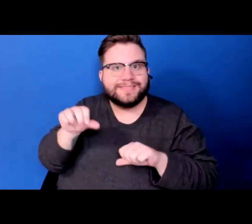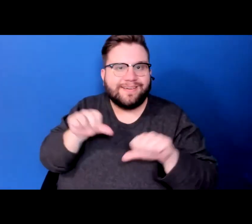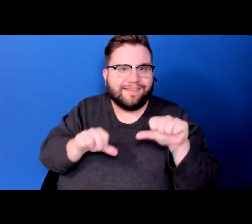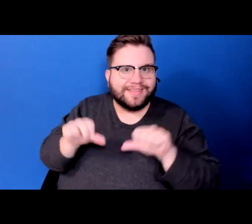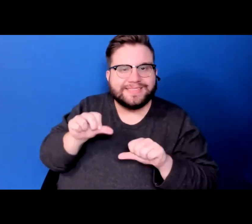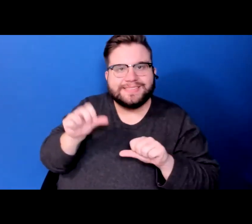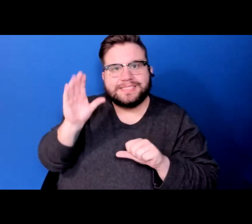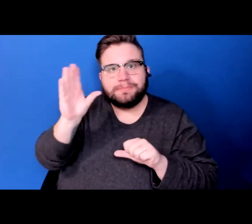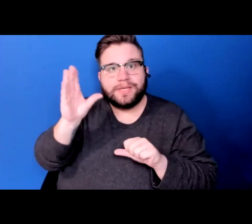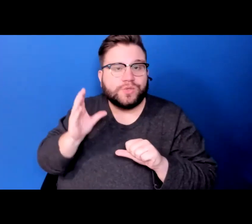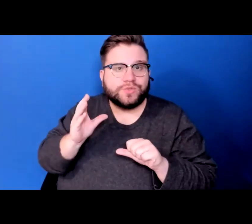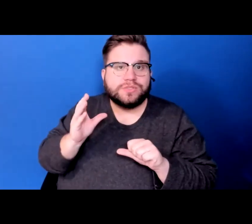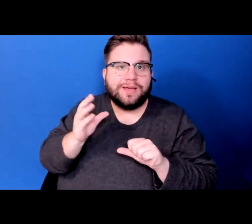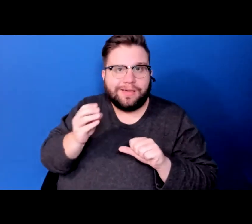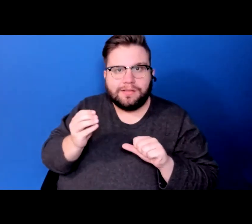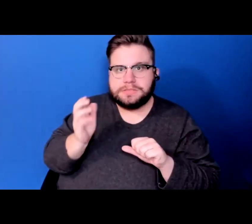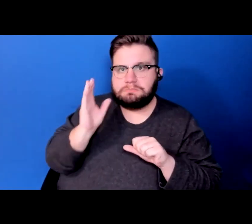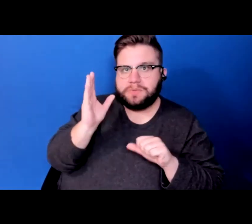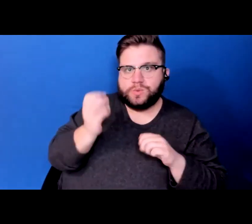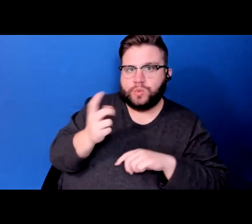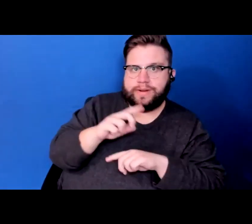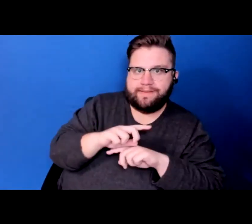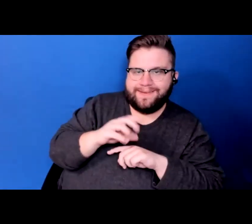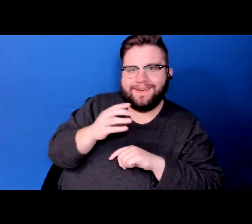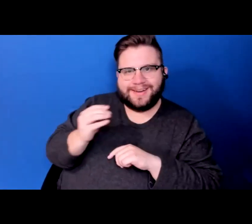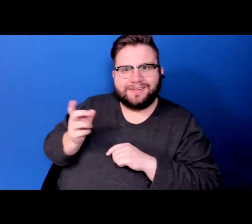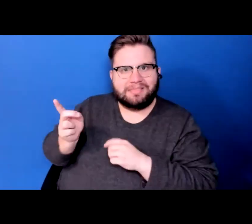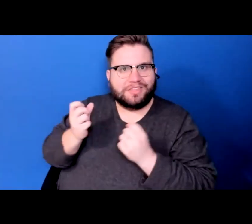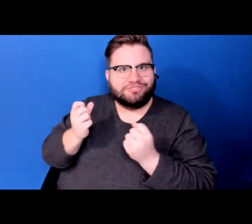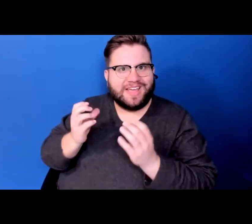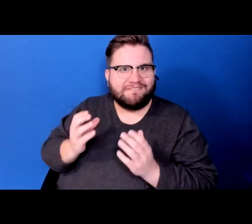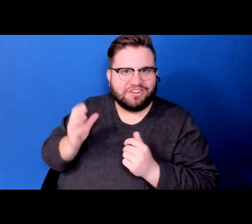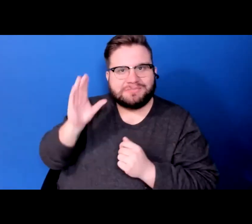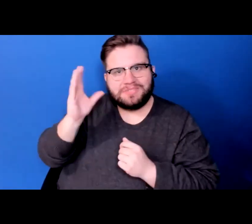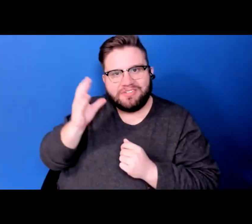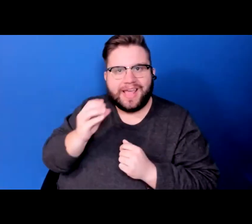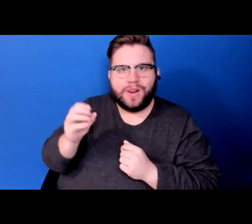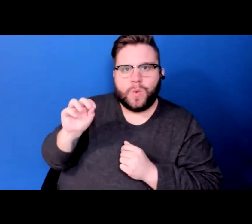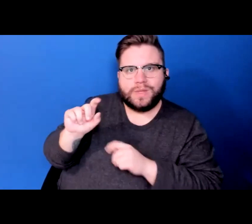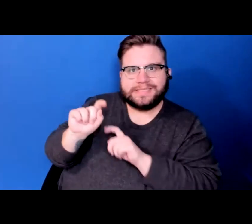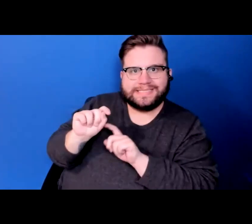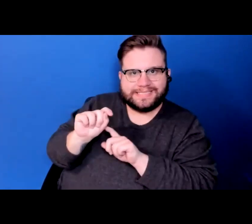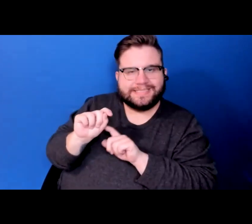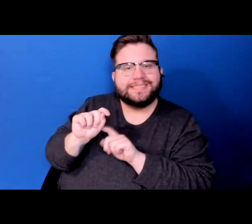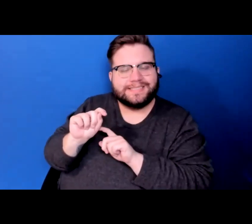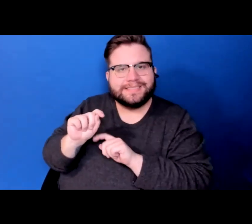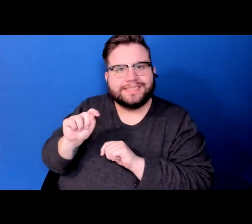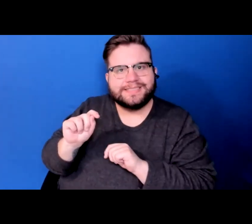speakers today, as well as our driving speakers and our OT, point out is a